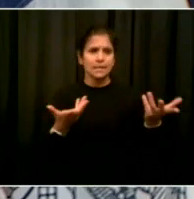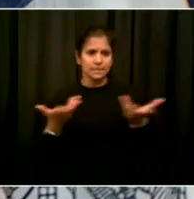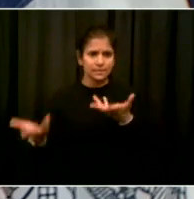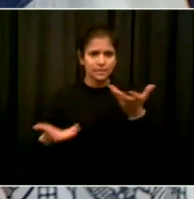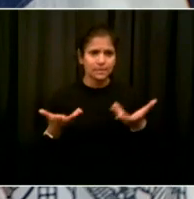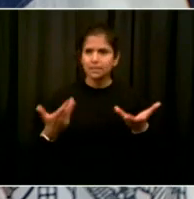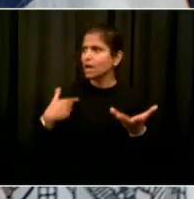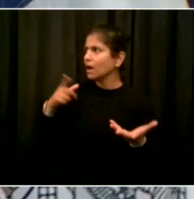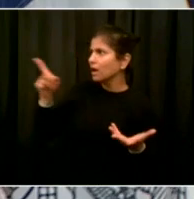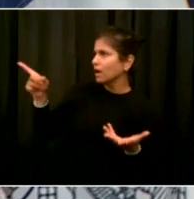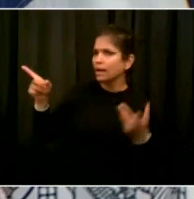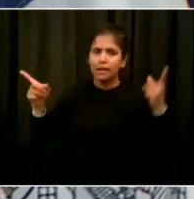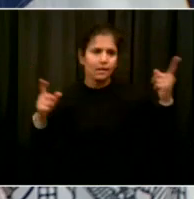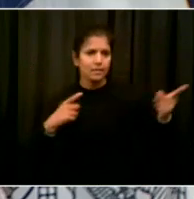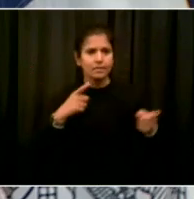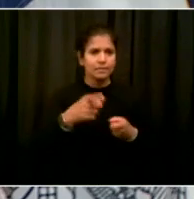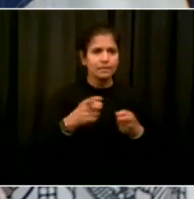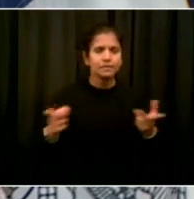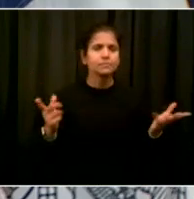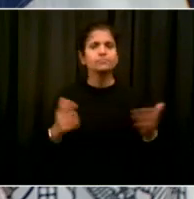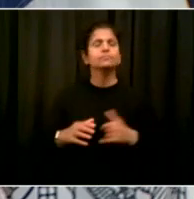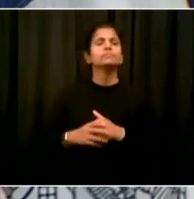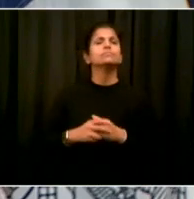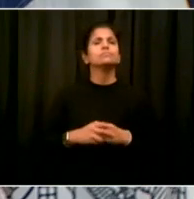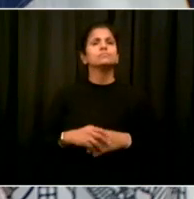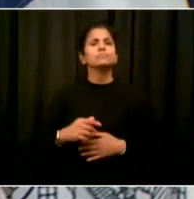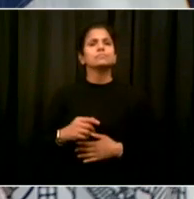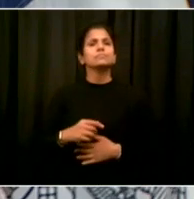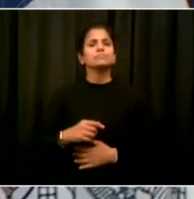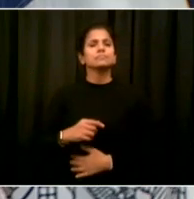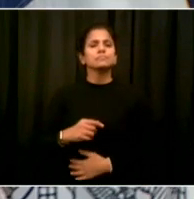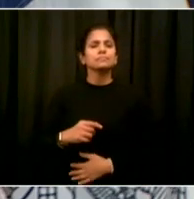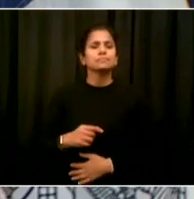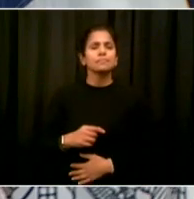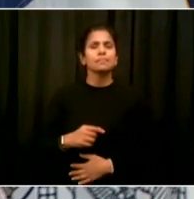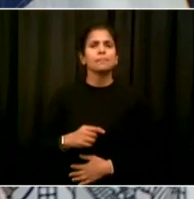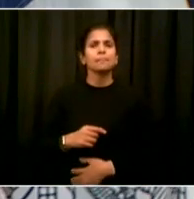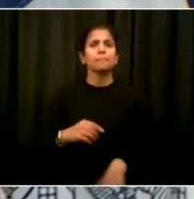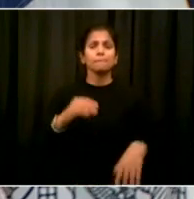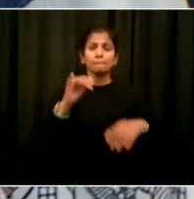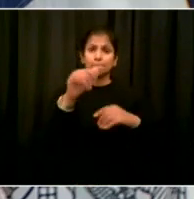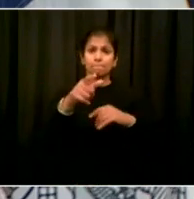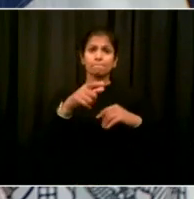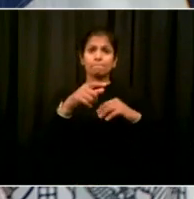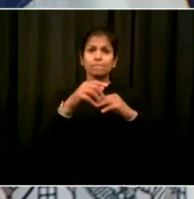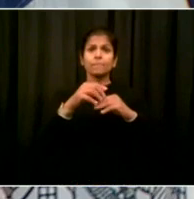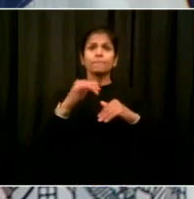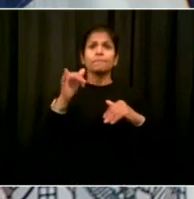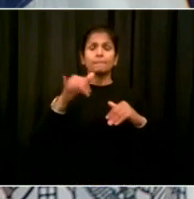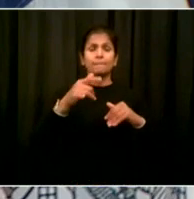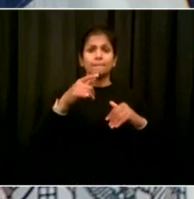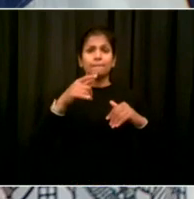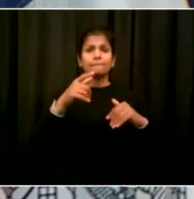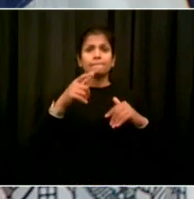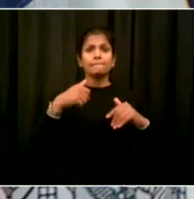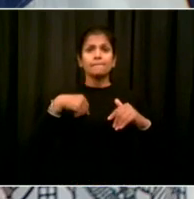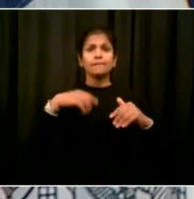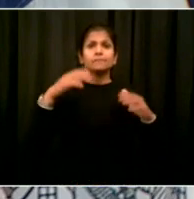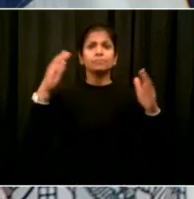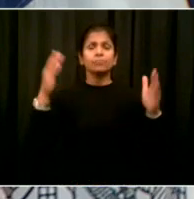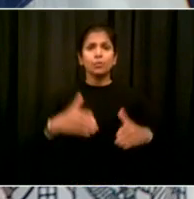So to me, this is a question of how do we get to that point where real relief might come in a way that's fair and